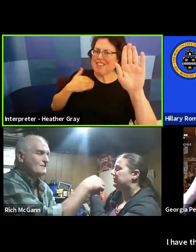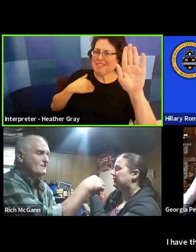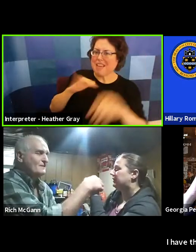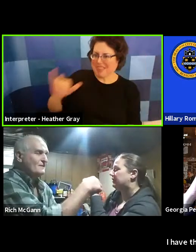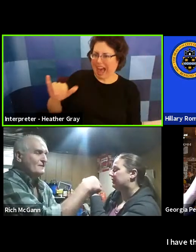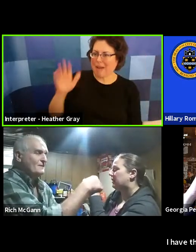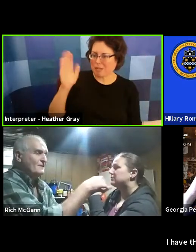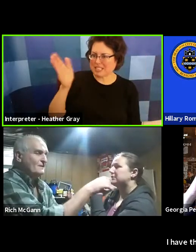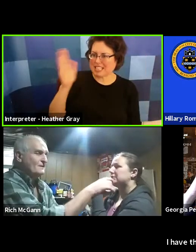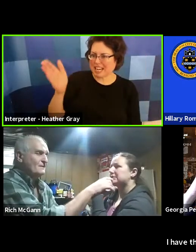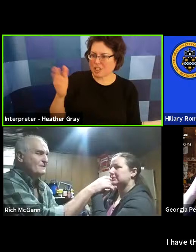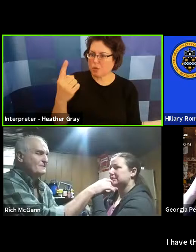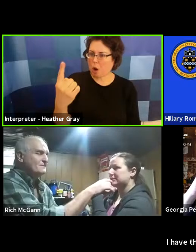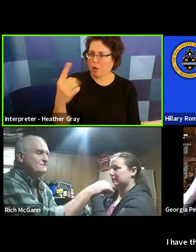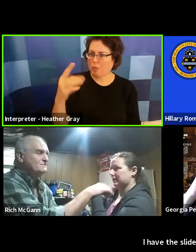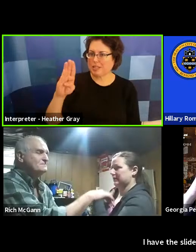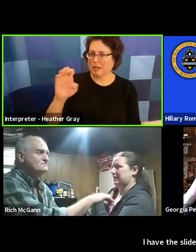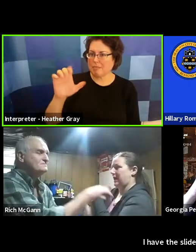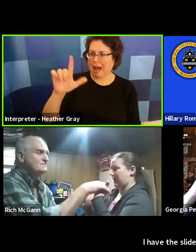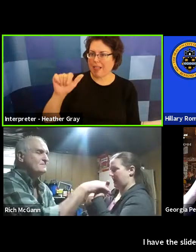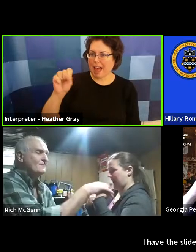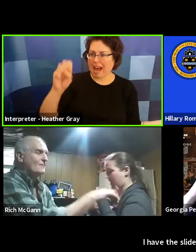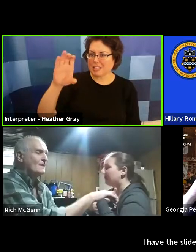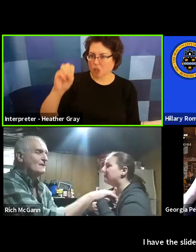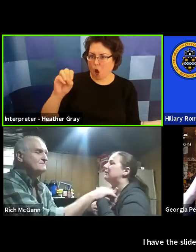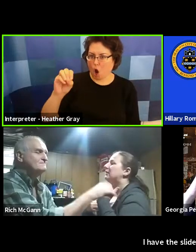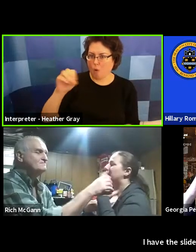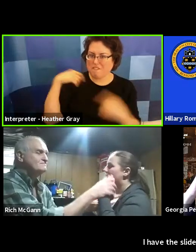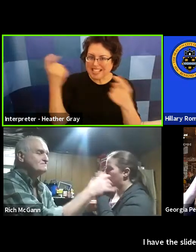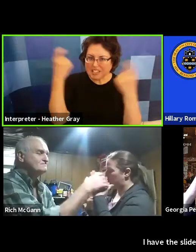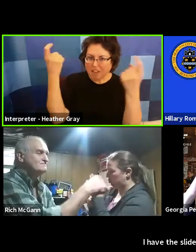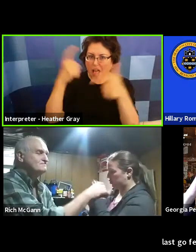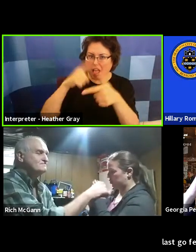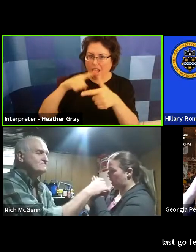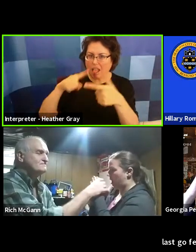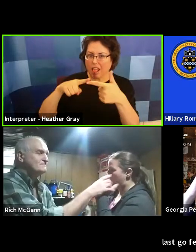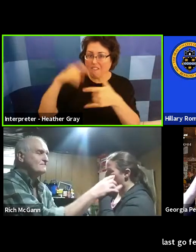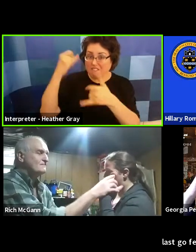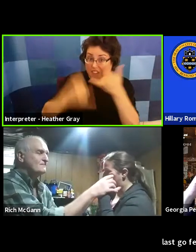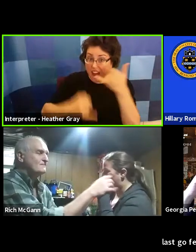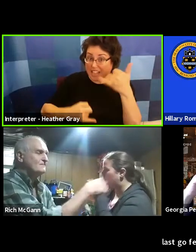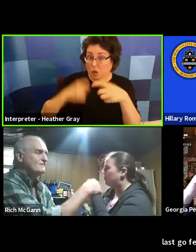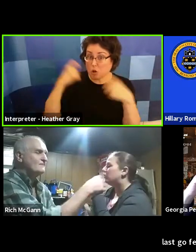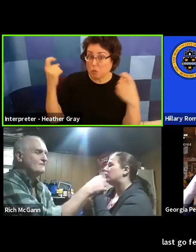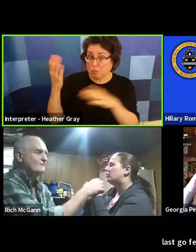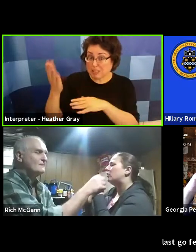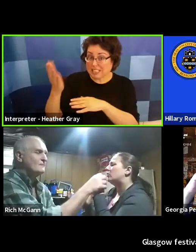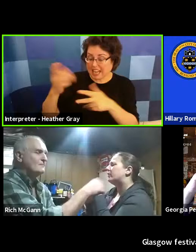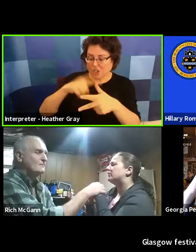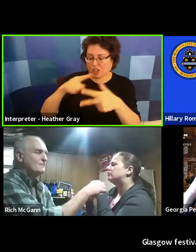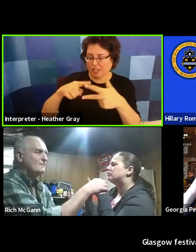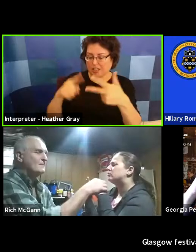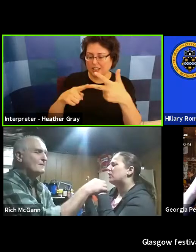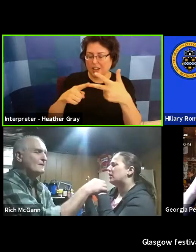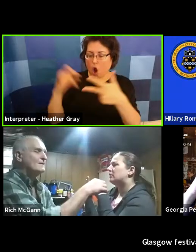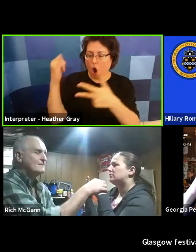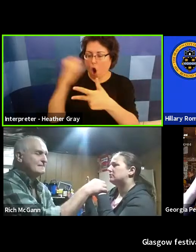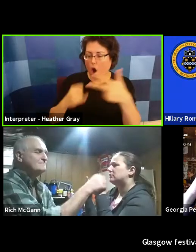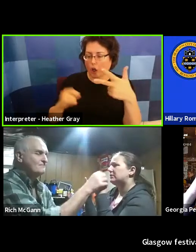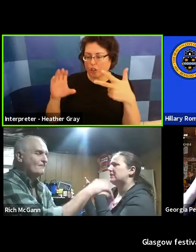was the Belasco Festival, one was the Belasco Funnel presentation, and one is the Pittsburgh Art Commission